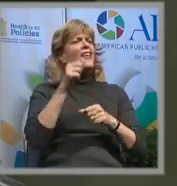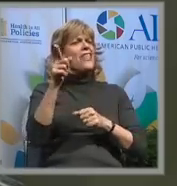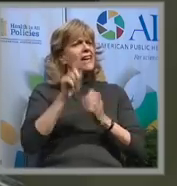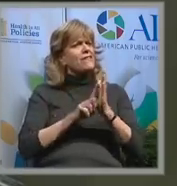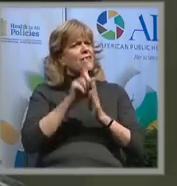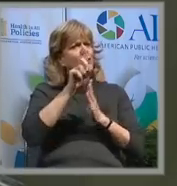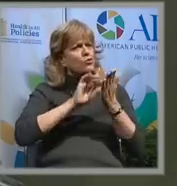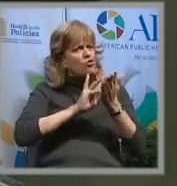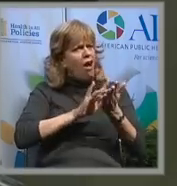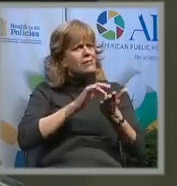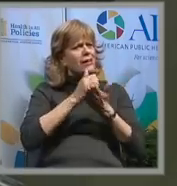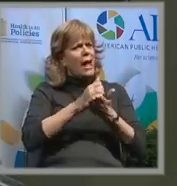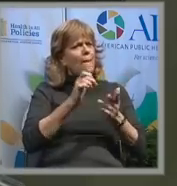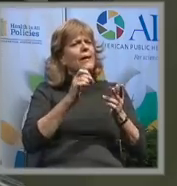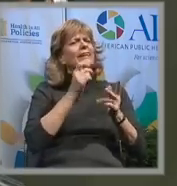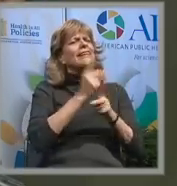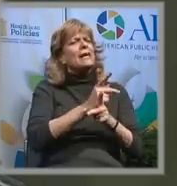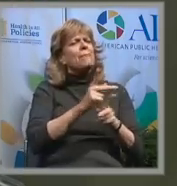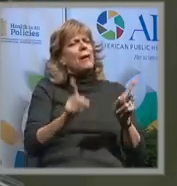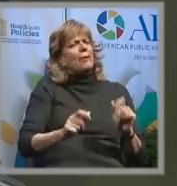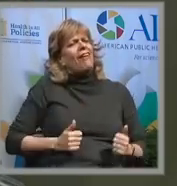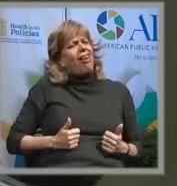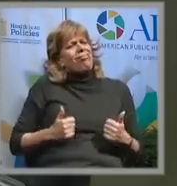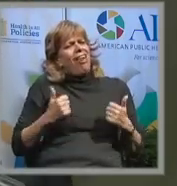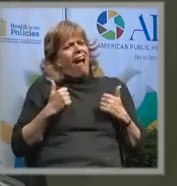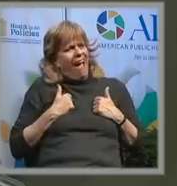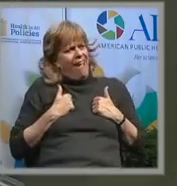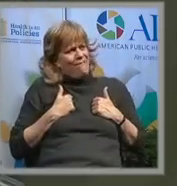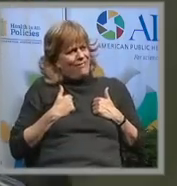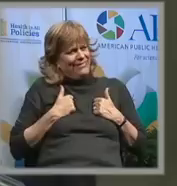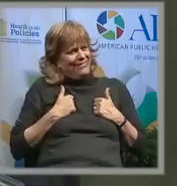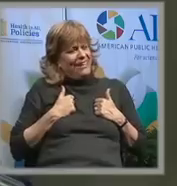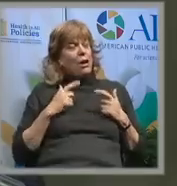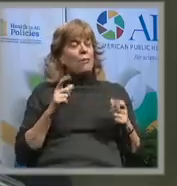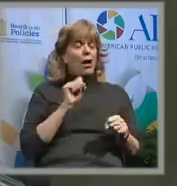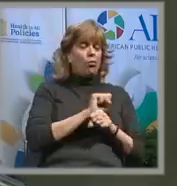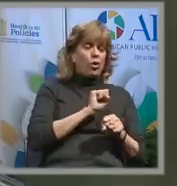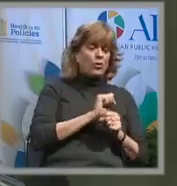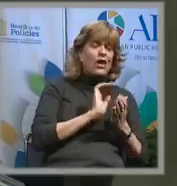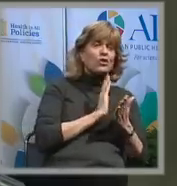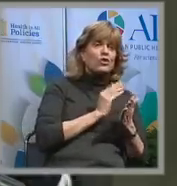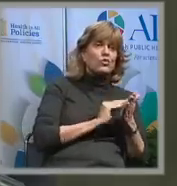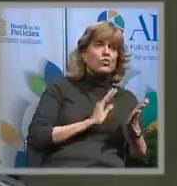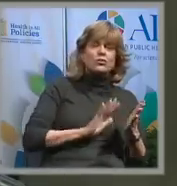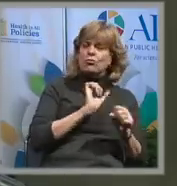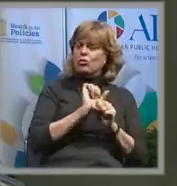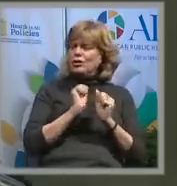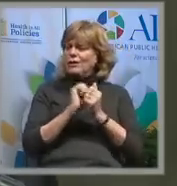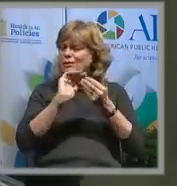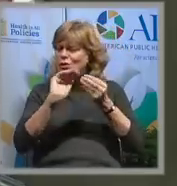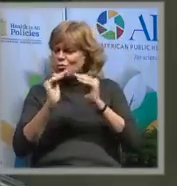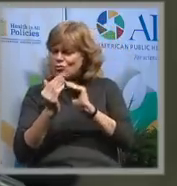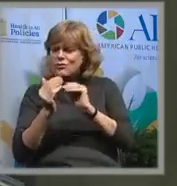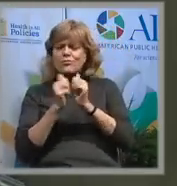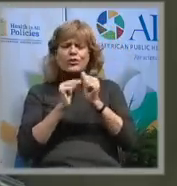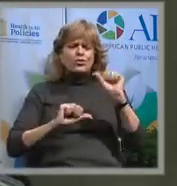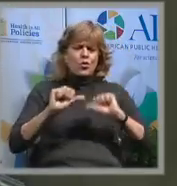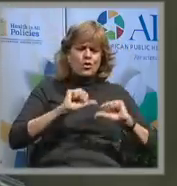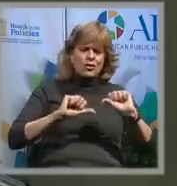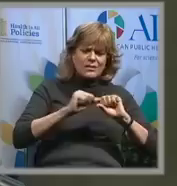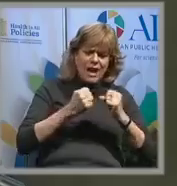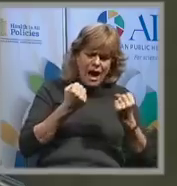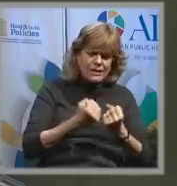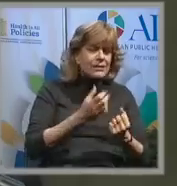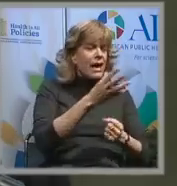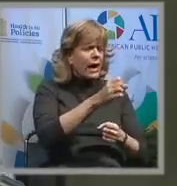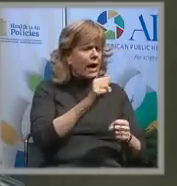that. But at the same time, we're working with our students to work in communities through the social sciences to work on the issue